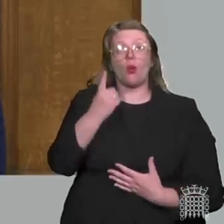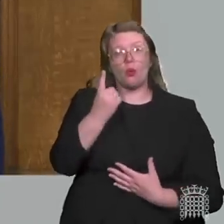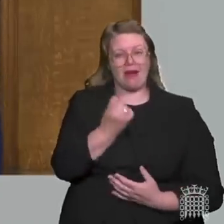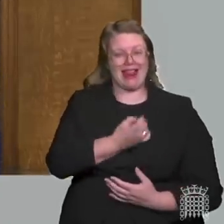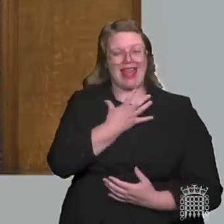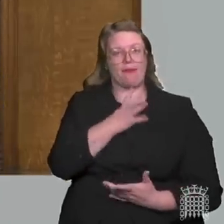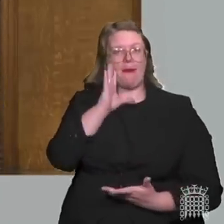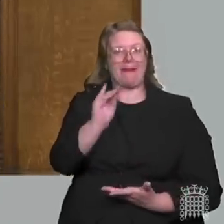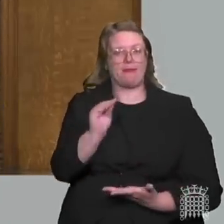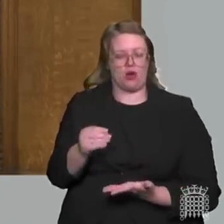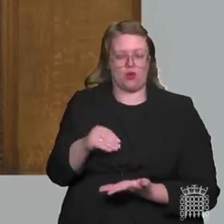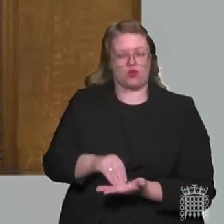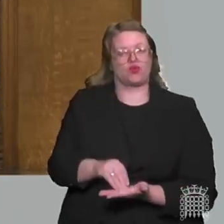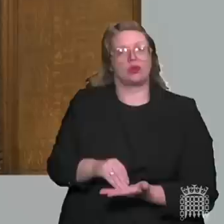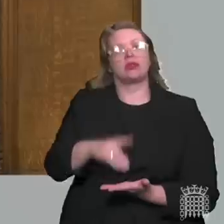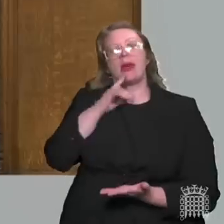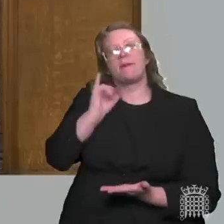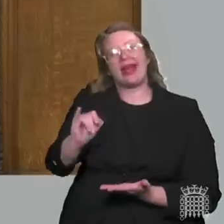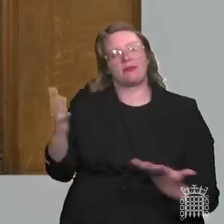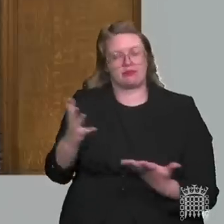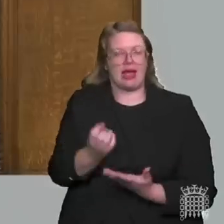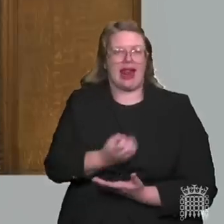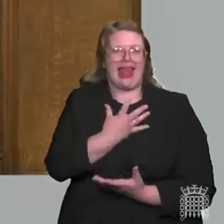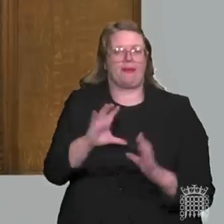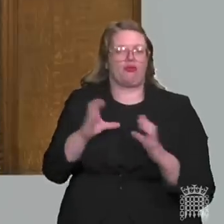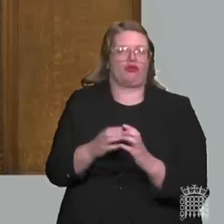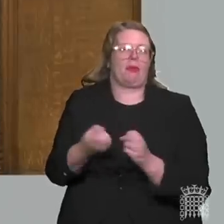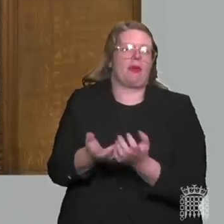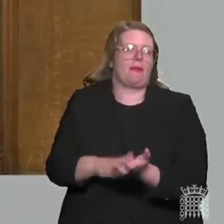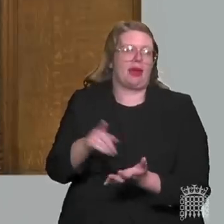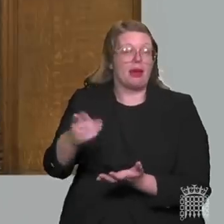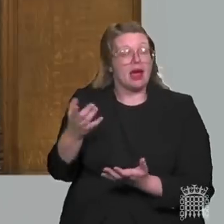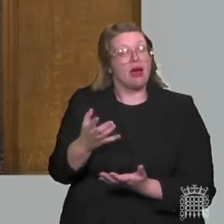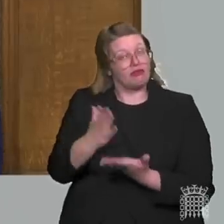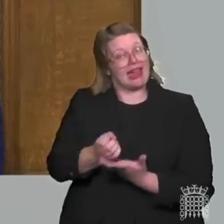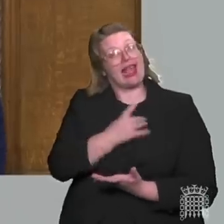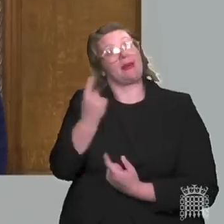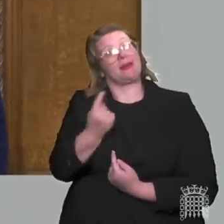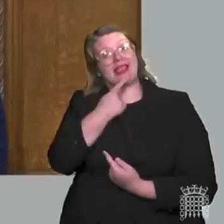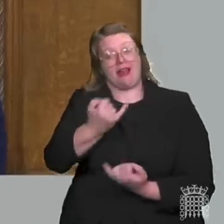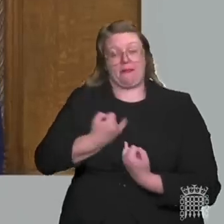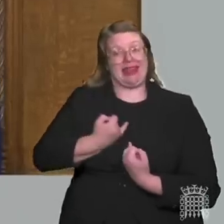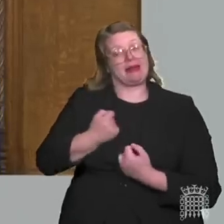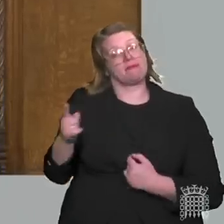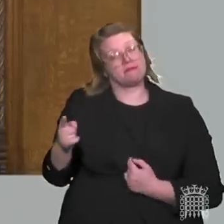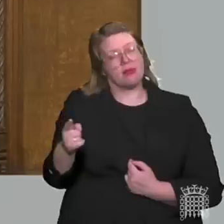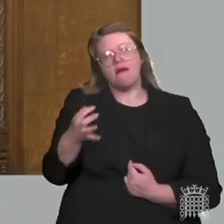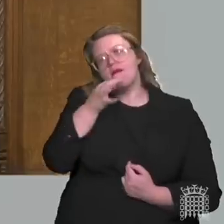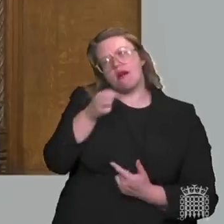put the blame for this at the heart of the Labour group in Birmingham. And so, does the Prime Minister agree with